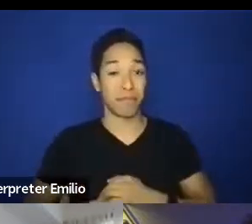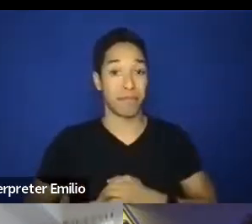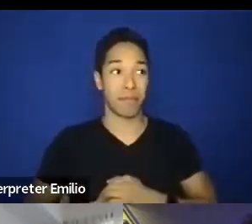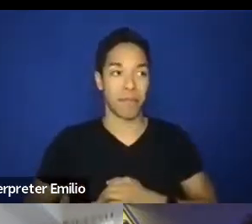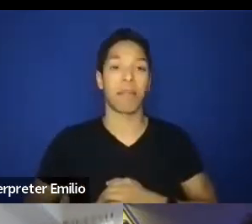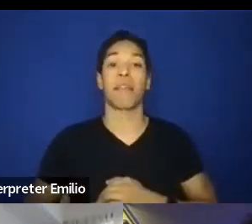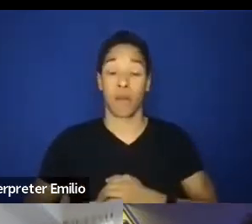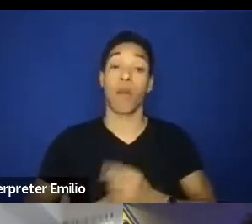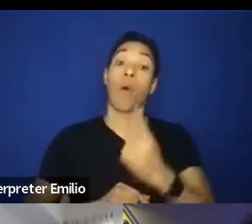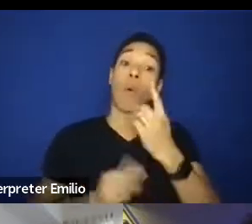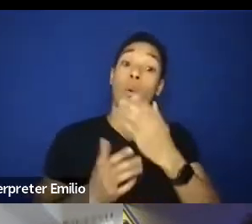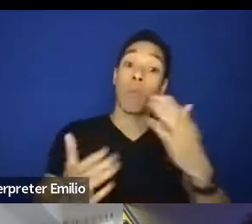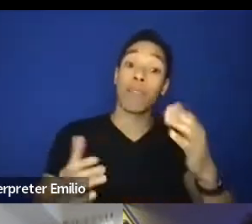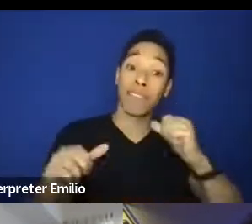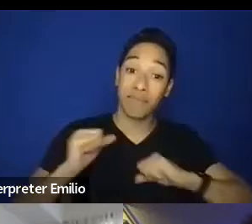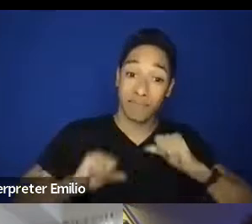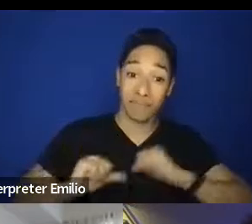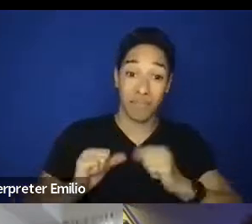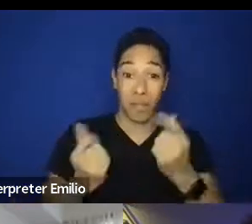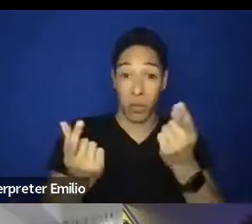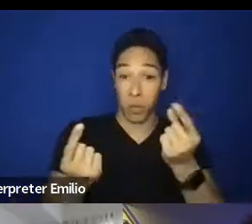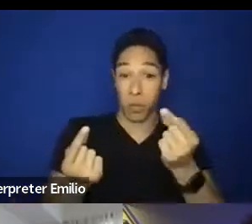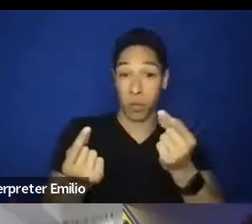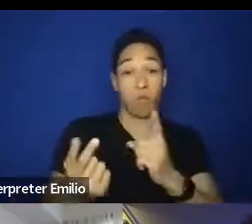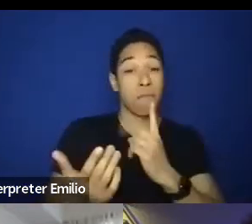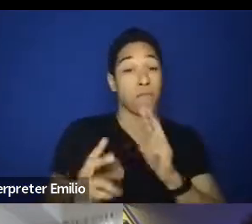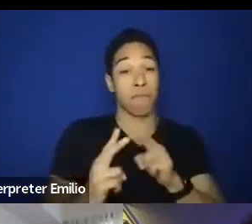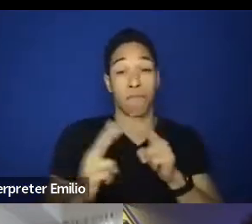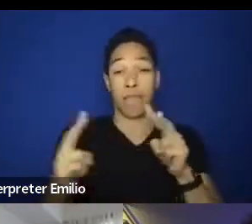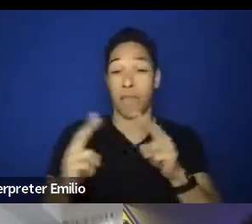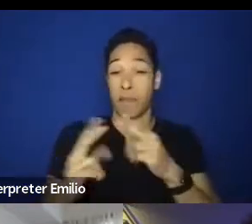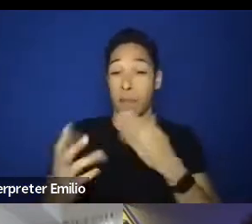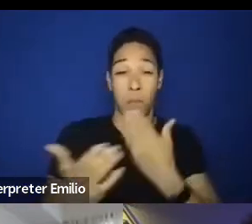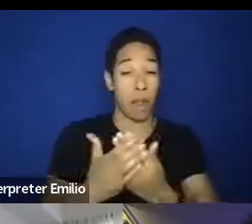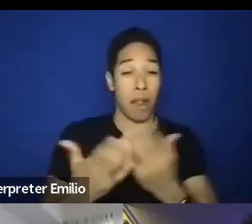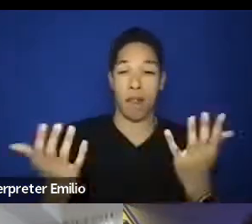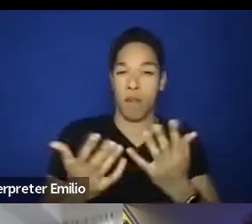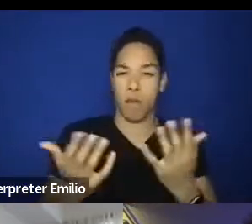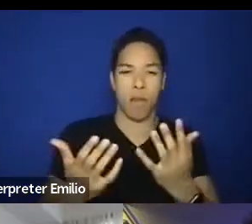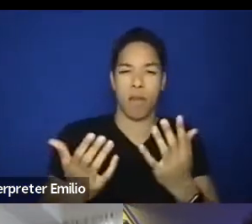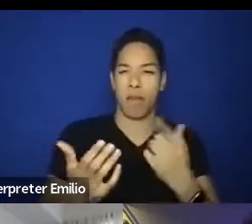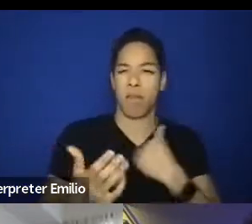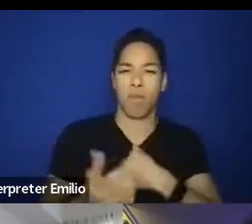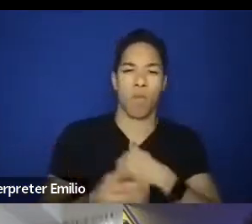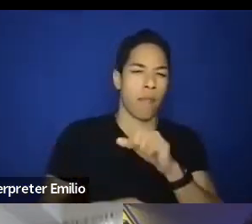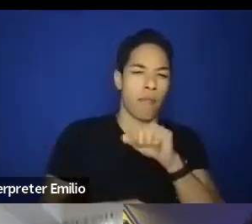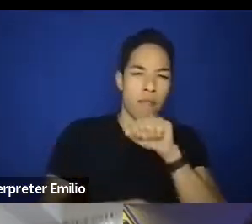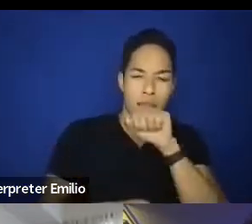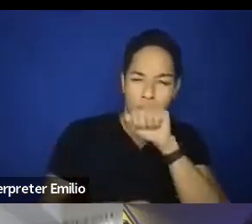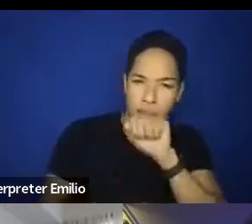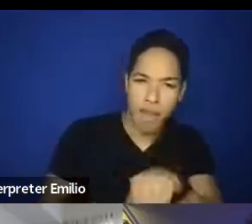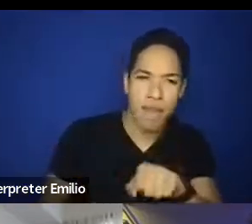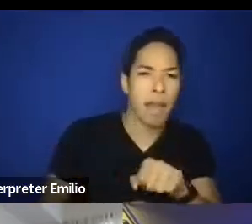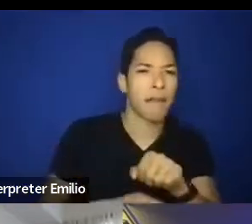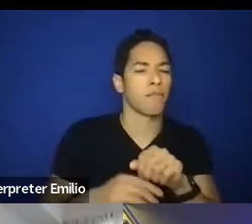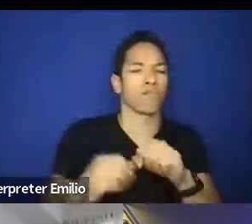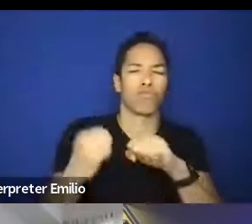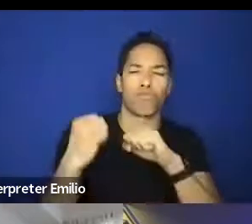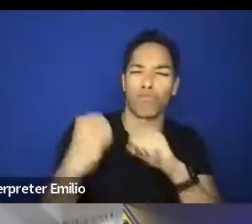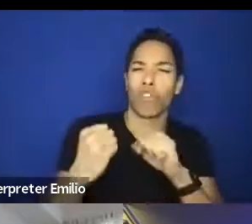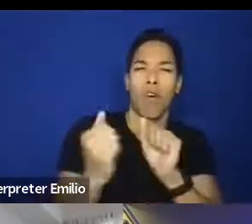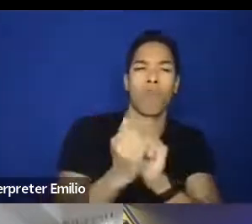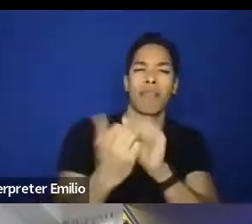one thing theater does exceptionally well is rigidity. We love it. We're like the most abstract